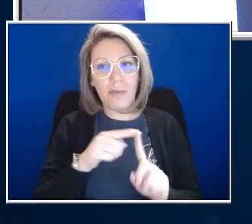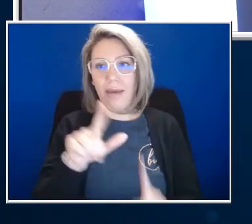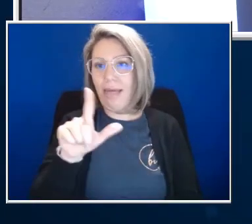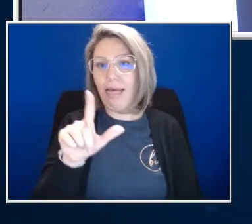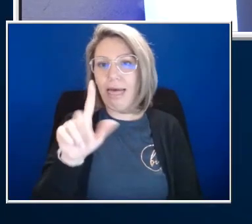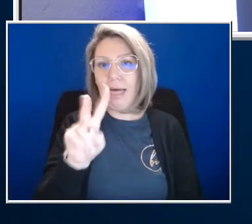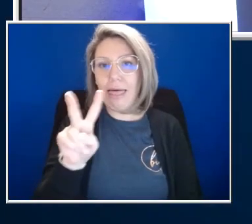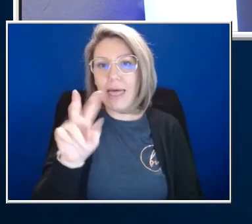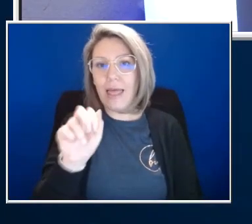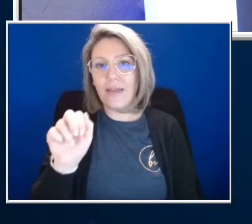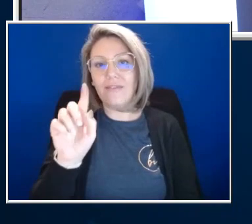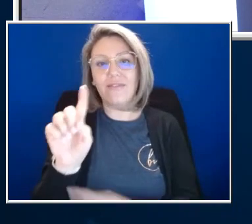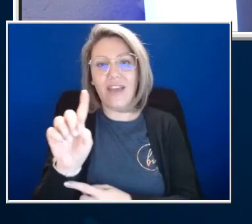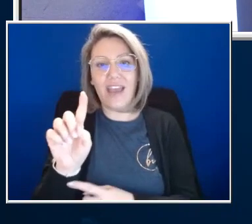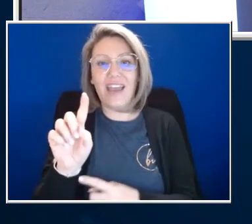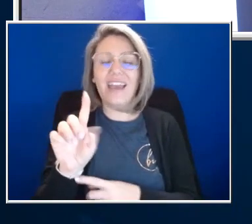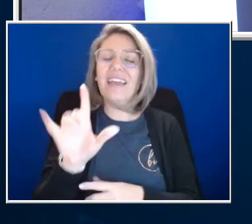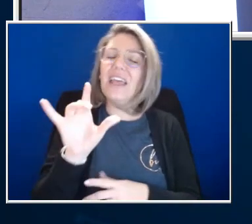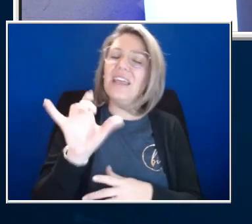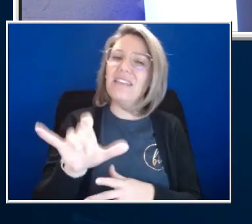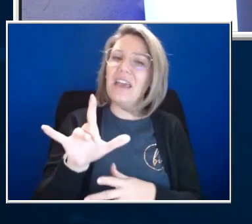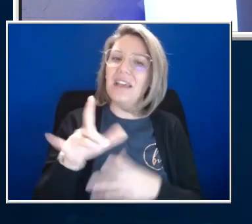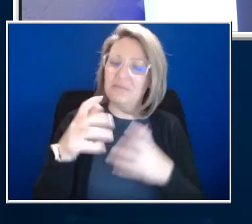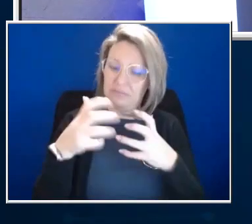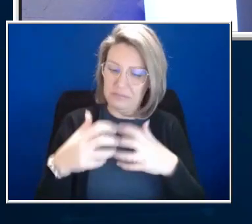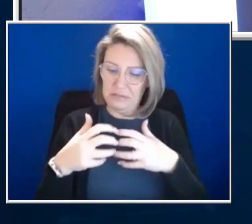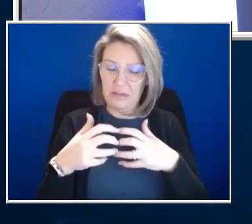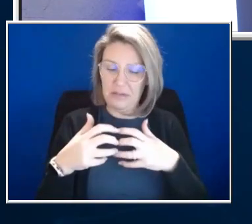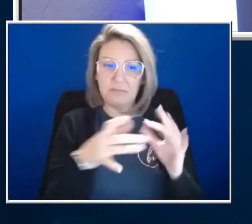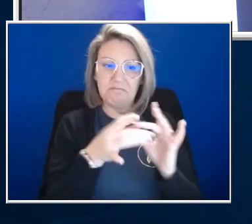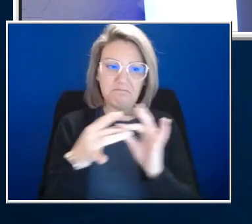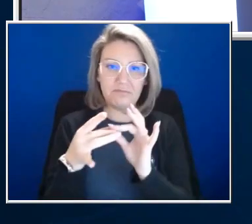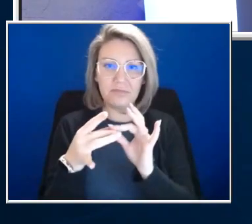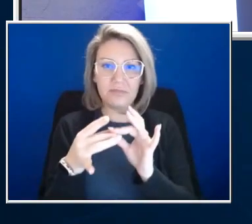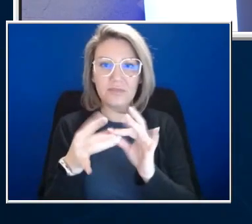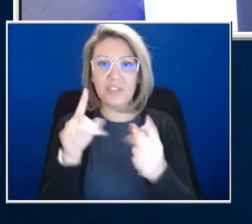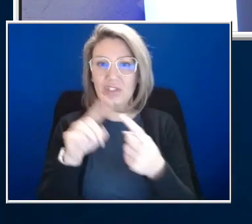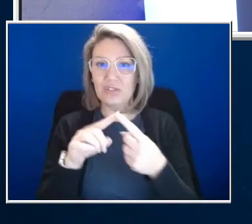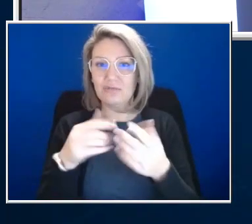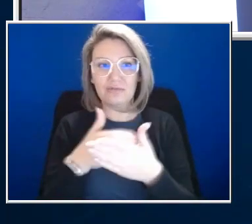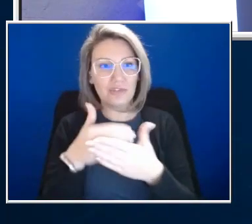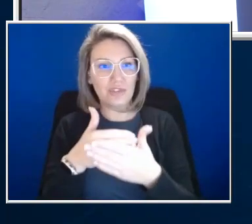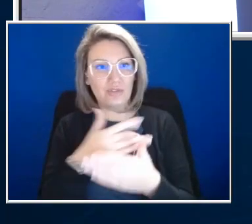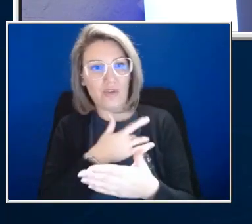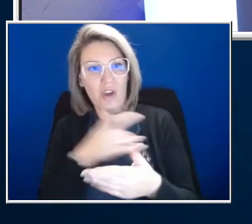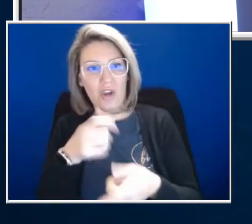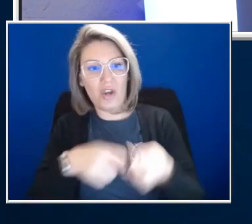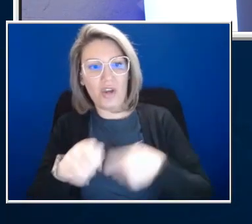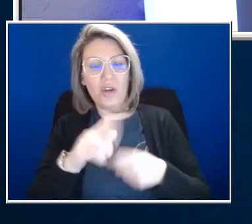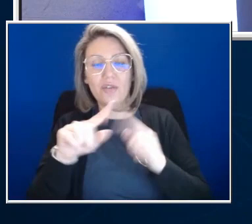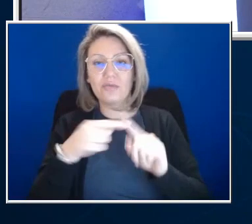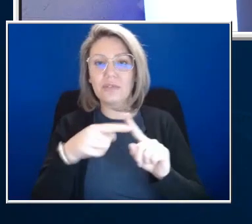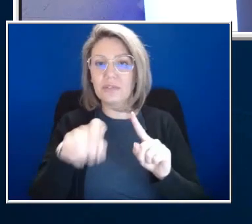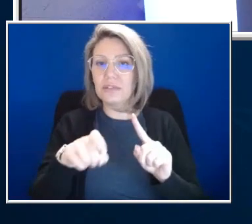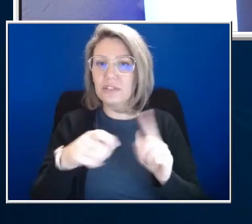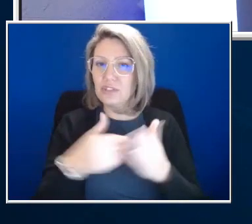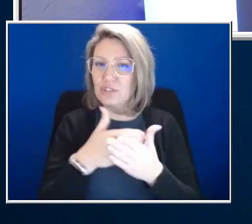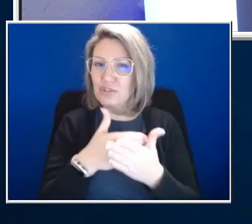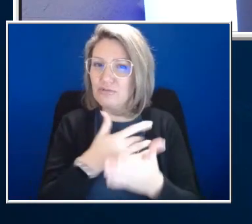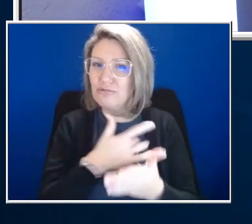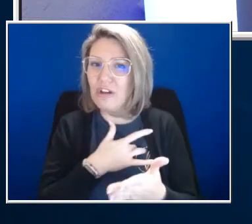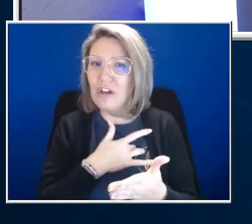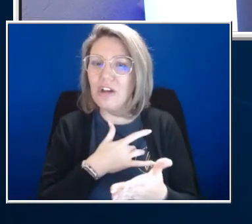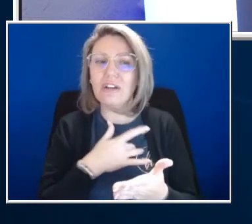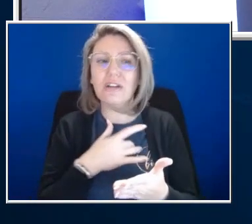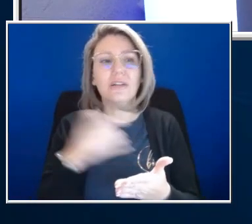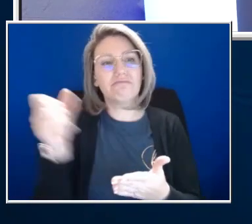ventricular assist device, to bridge you to a new heart when you found out you're going to need a new heart. Dr. Shaw, I want to bring you in. Is an